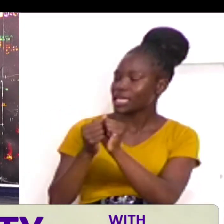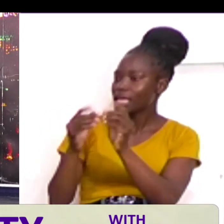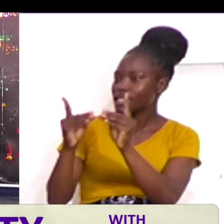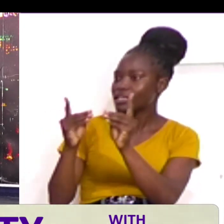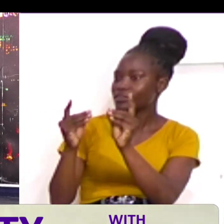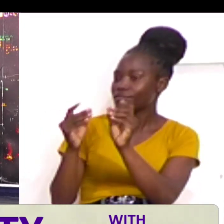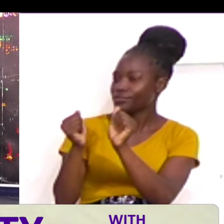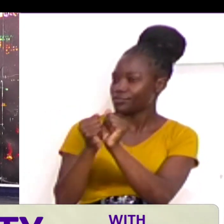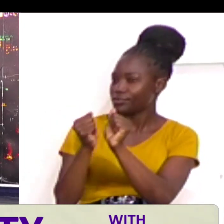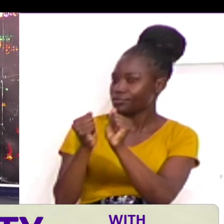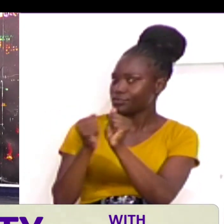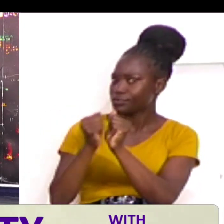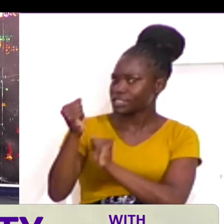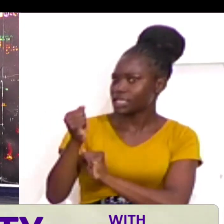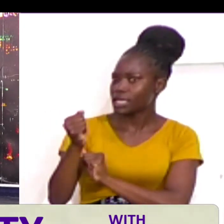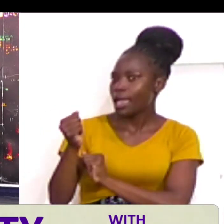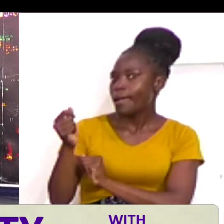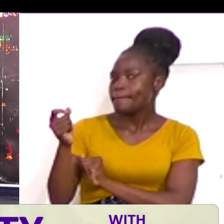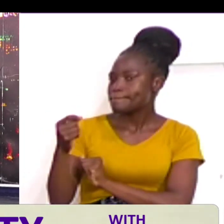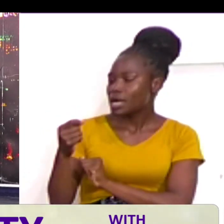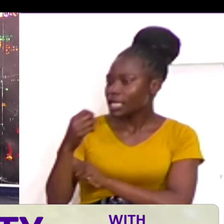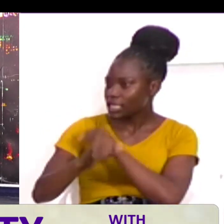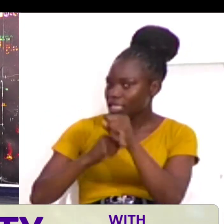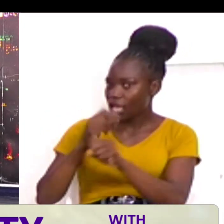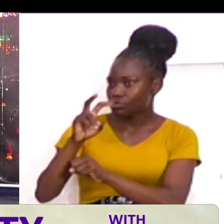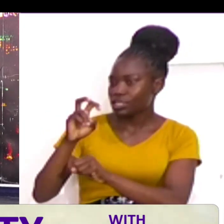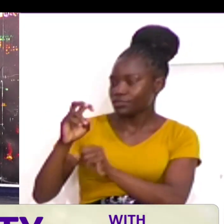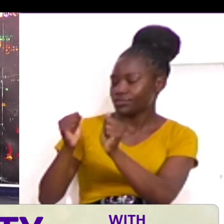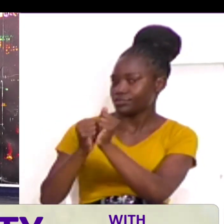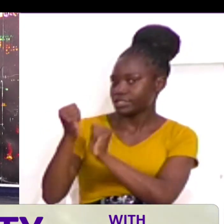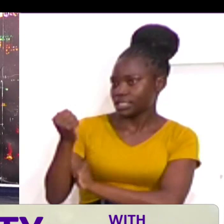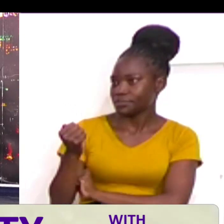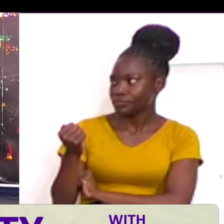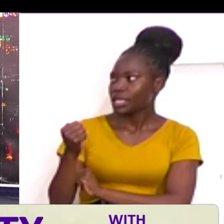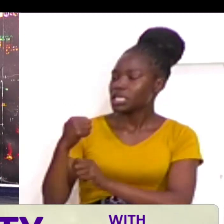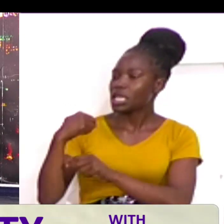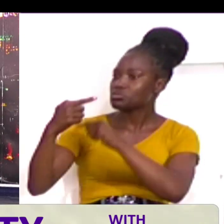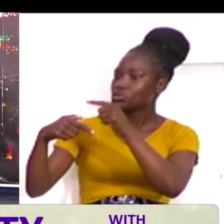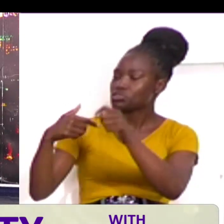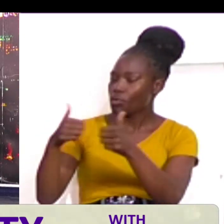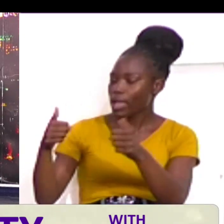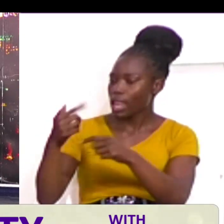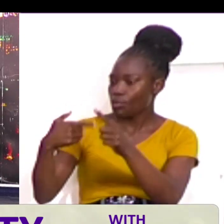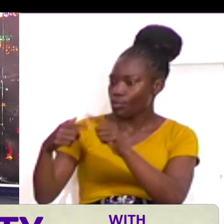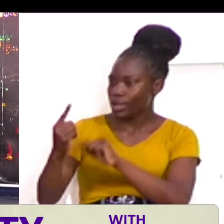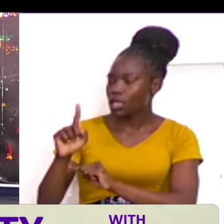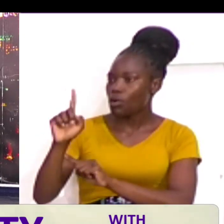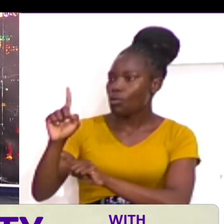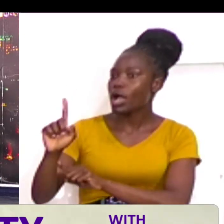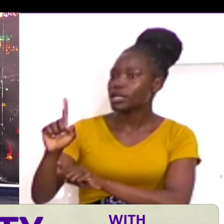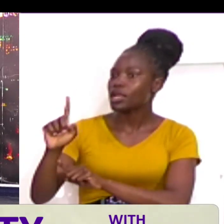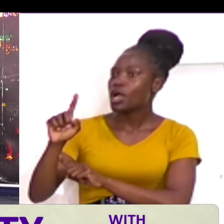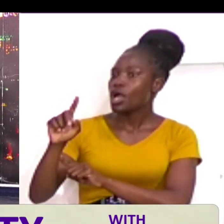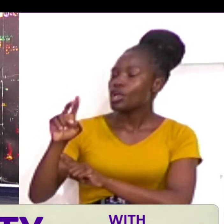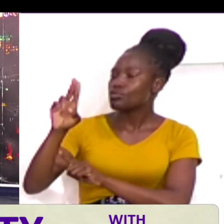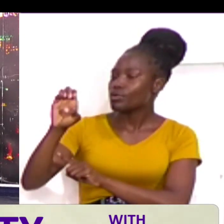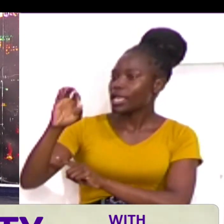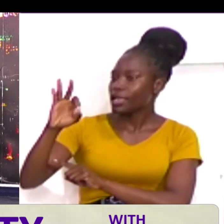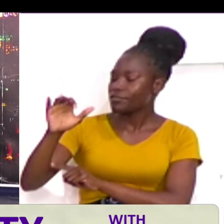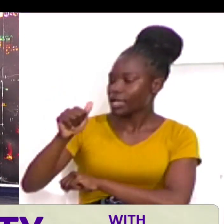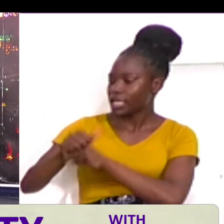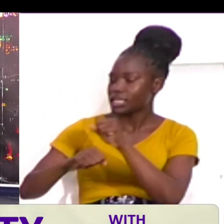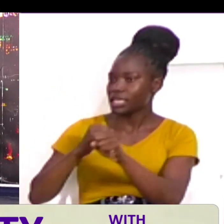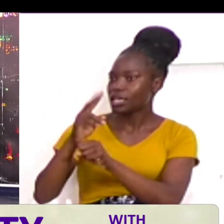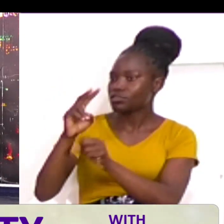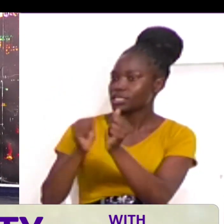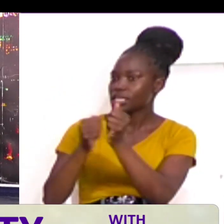but in 2015. Rather, up to now, he has had a good run with the sides, winning one UEFA Champions League. That is back in